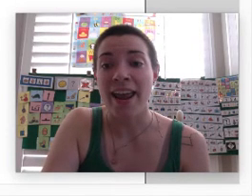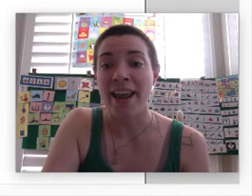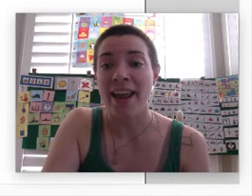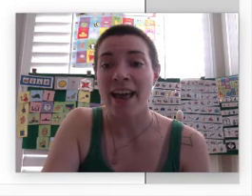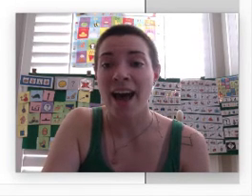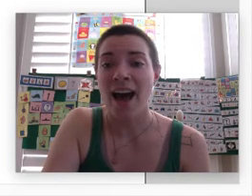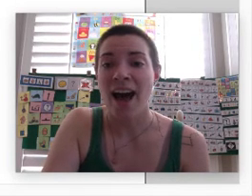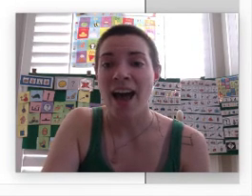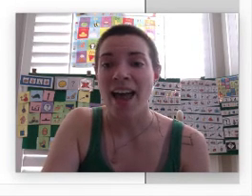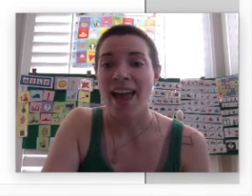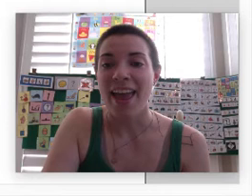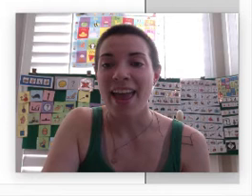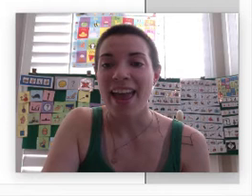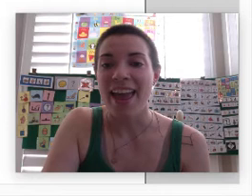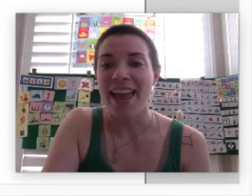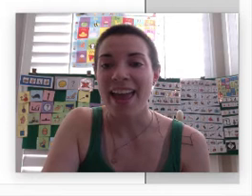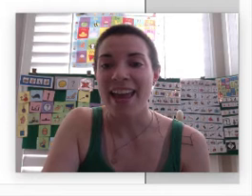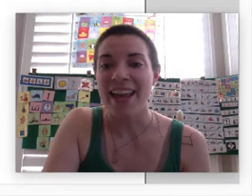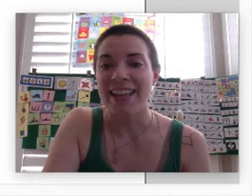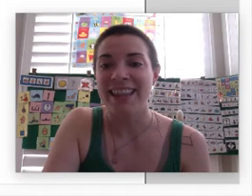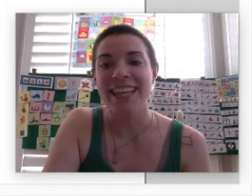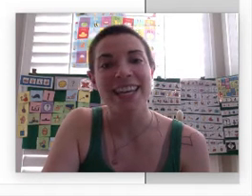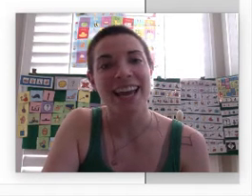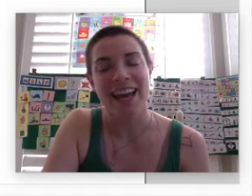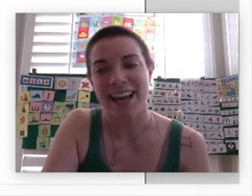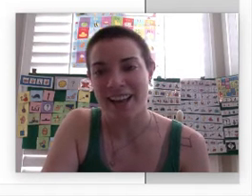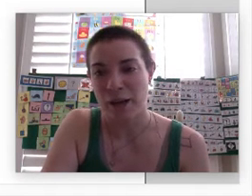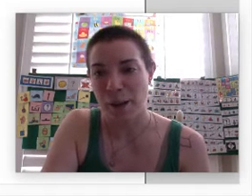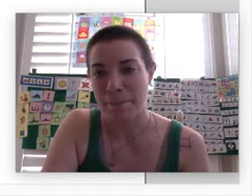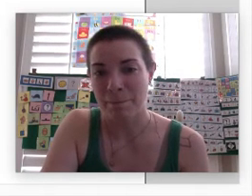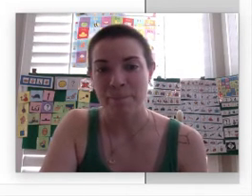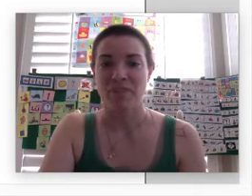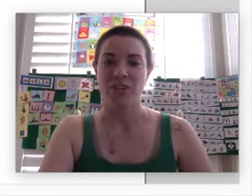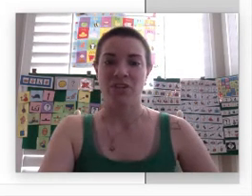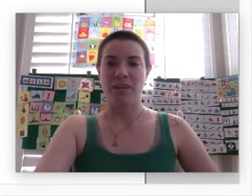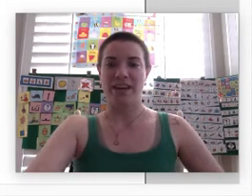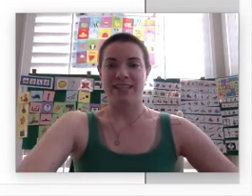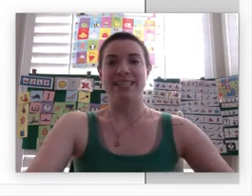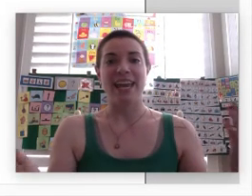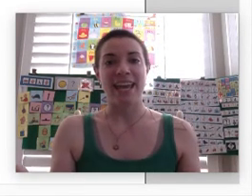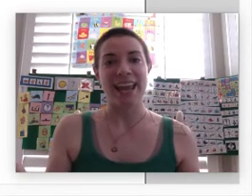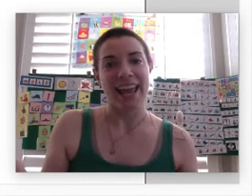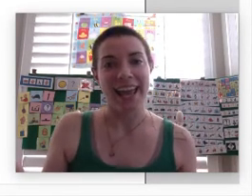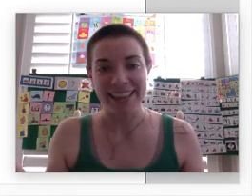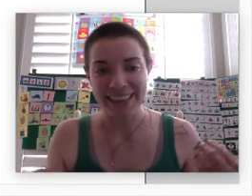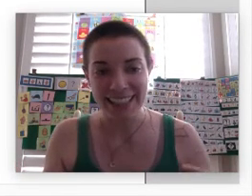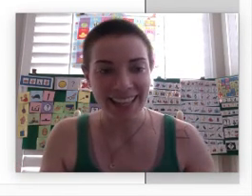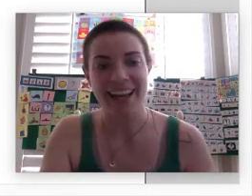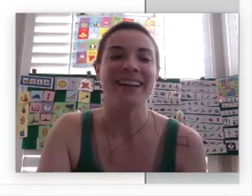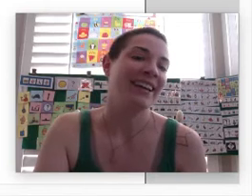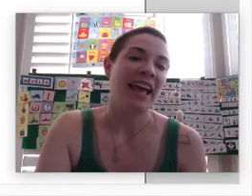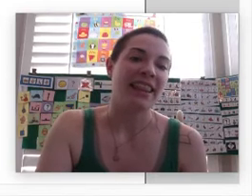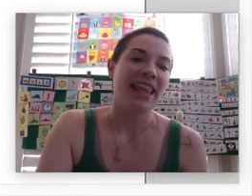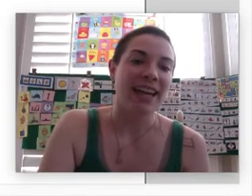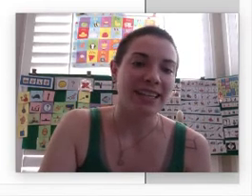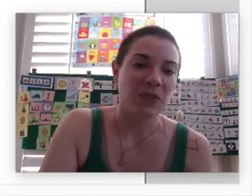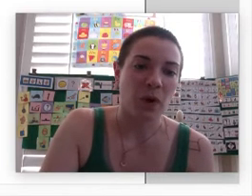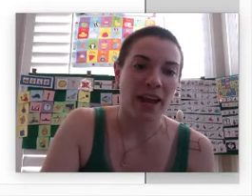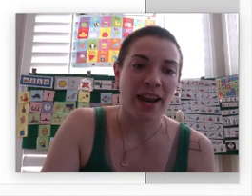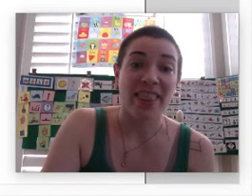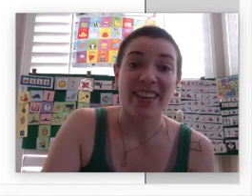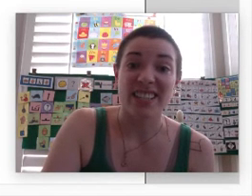I, A, Bia. So we have day and Bia. That